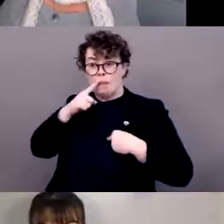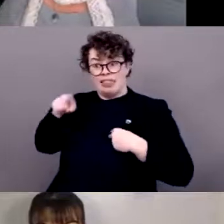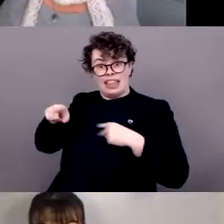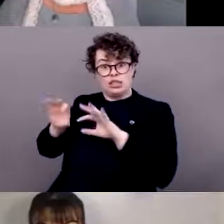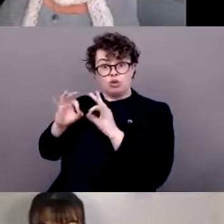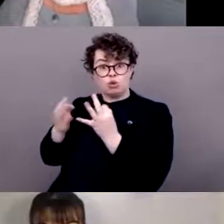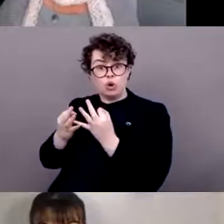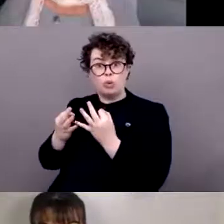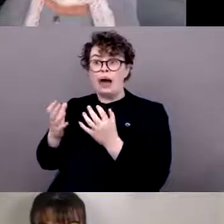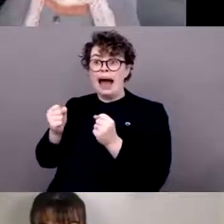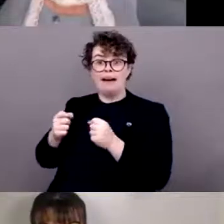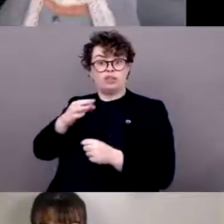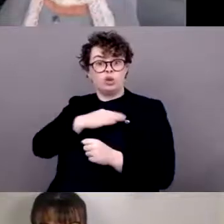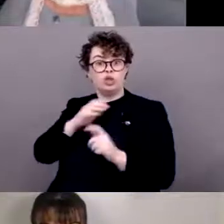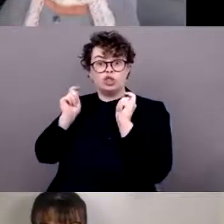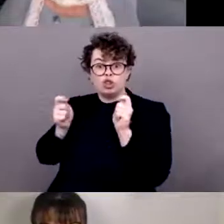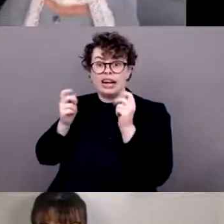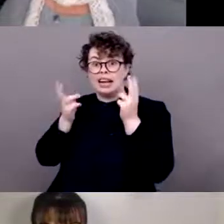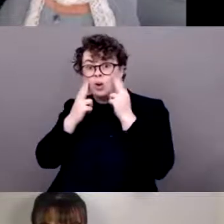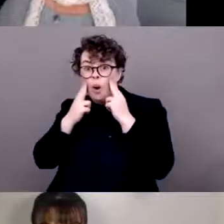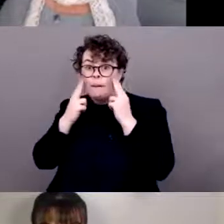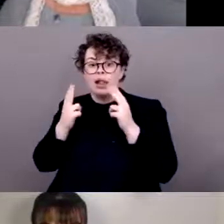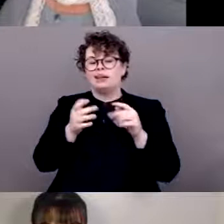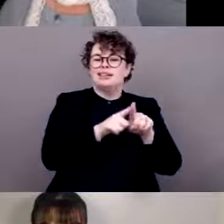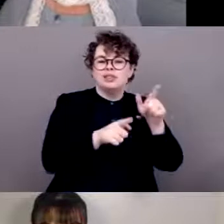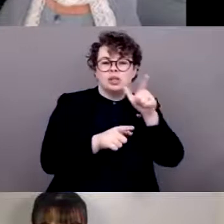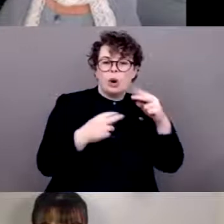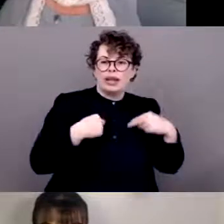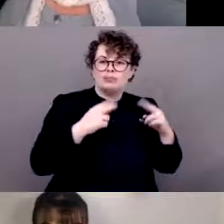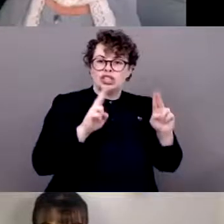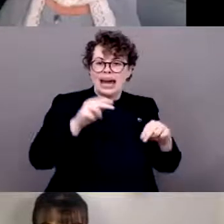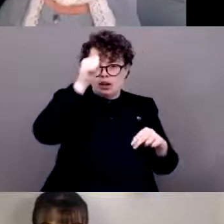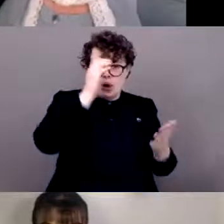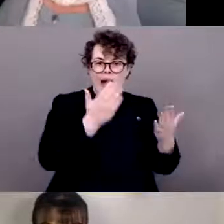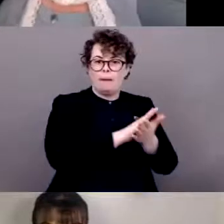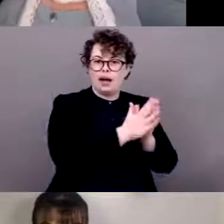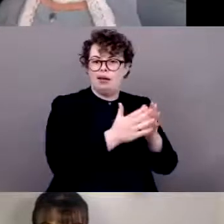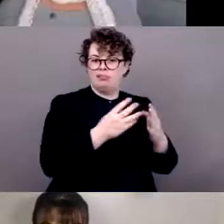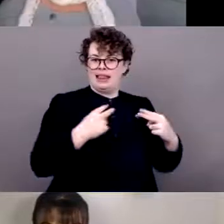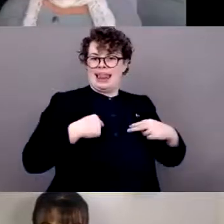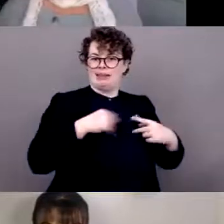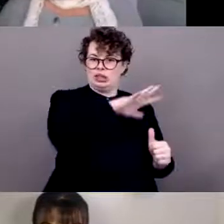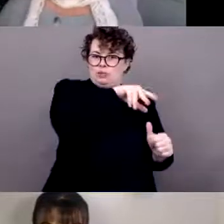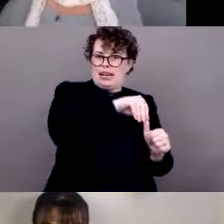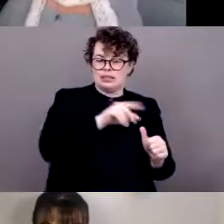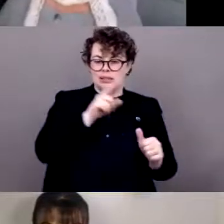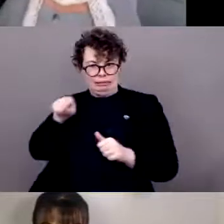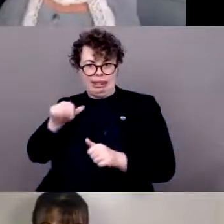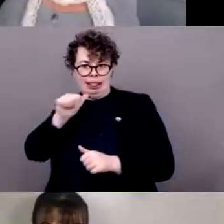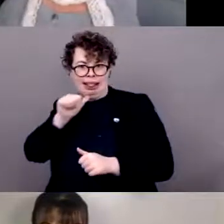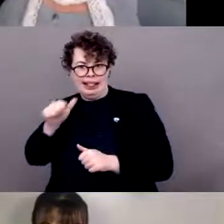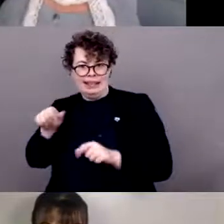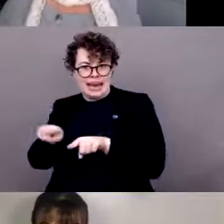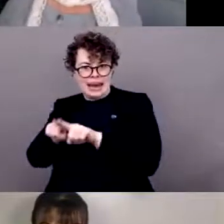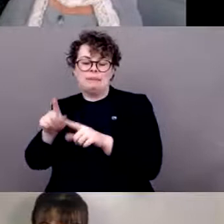traditional training route, if you like, to become a deaf language specialist. So our .deaf project has started to develop